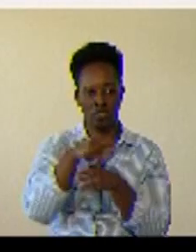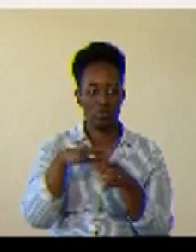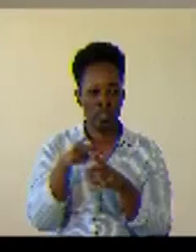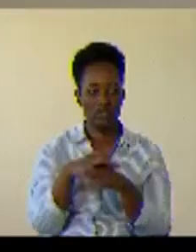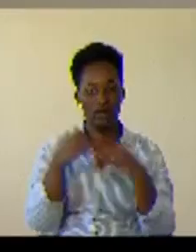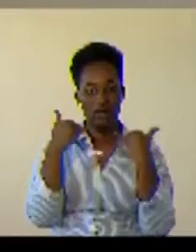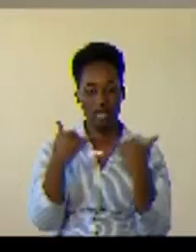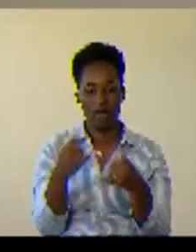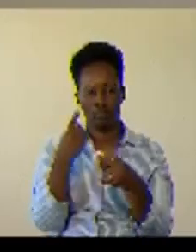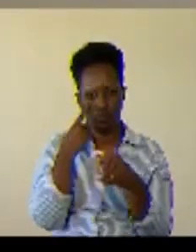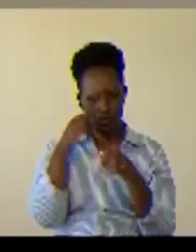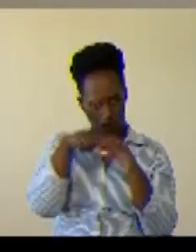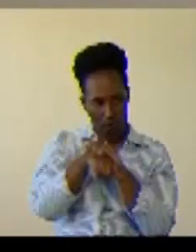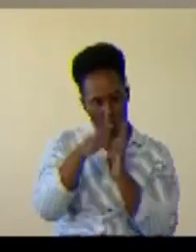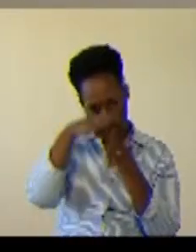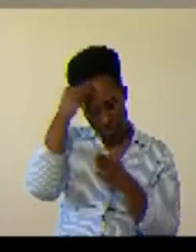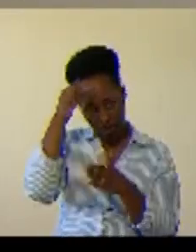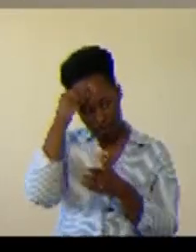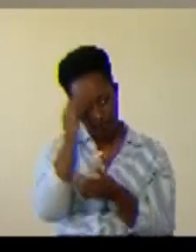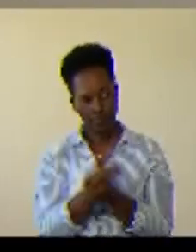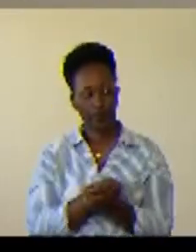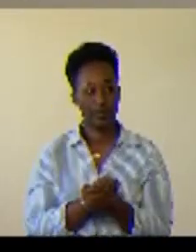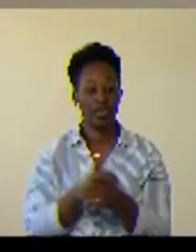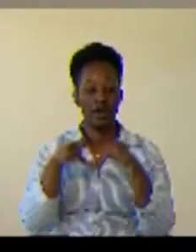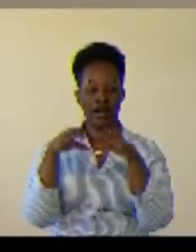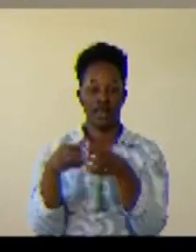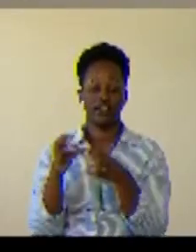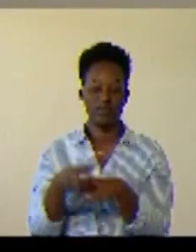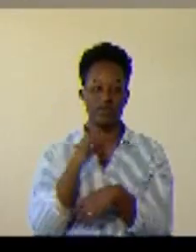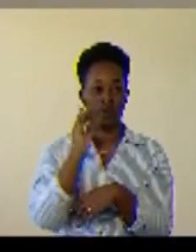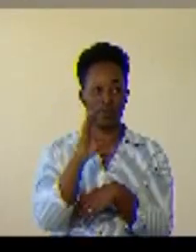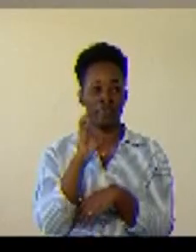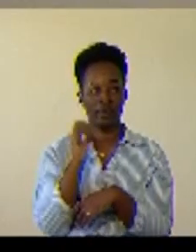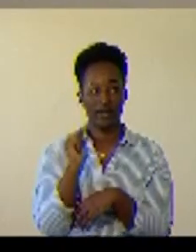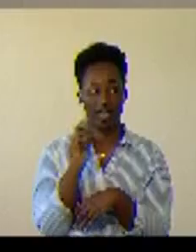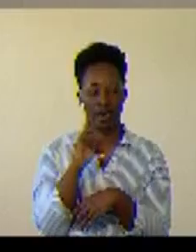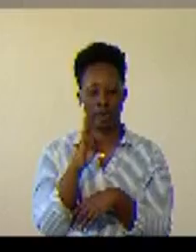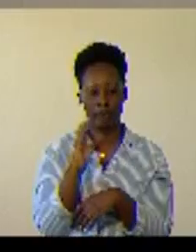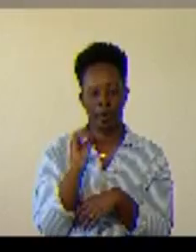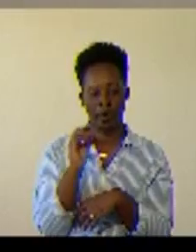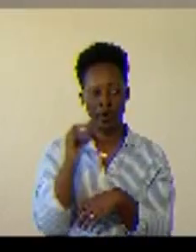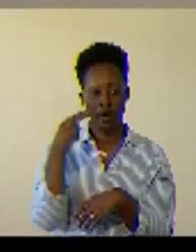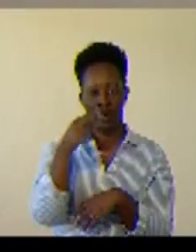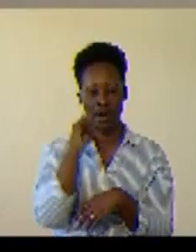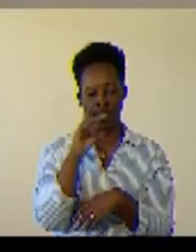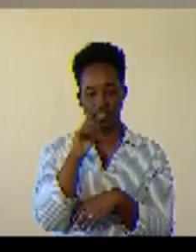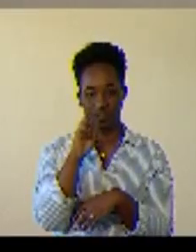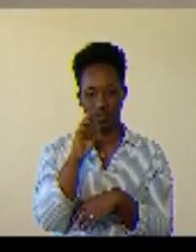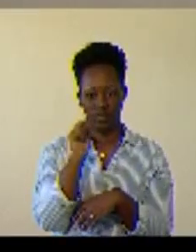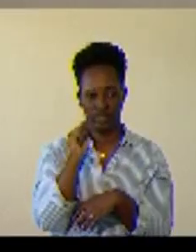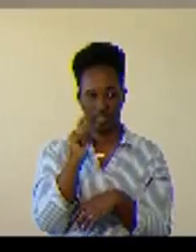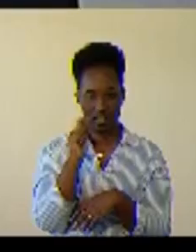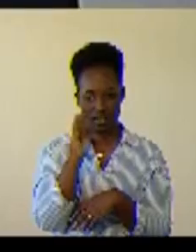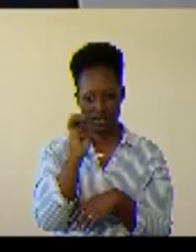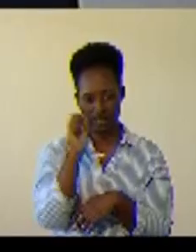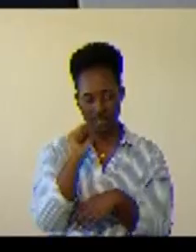go through the lesson. The categories of carbohydrates are categorized into 3 classes. Student,